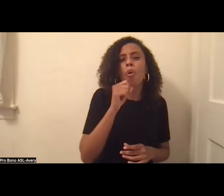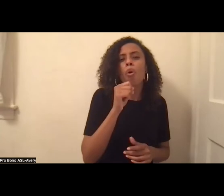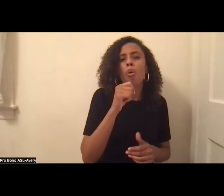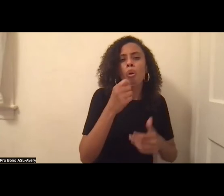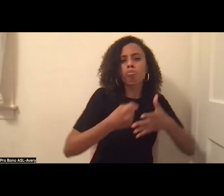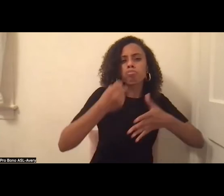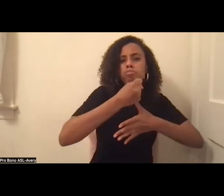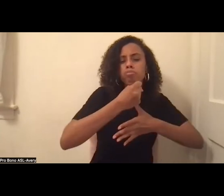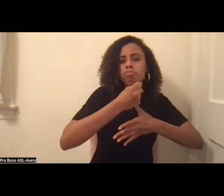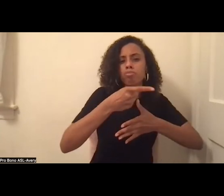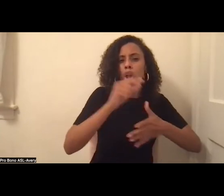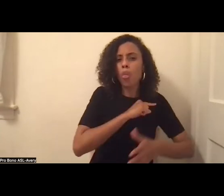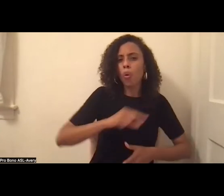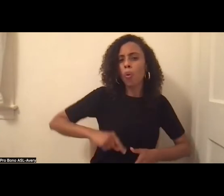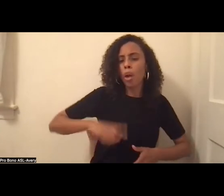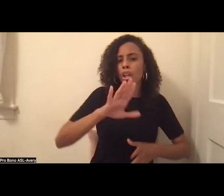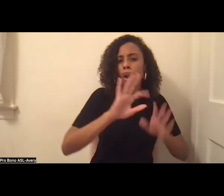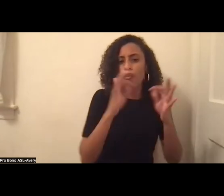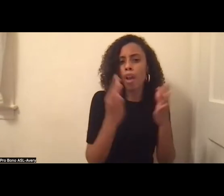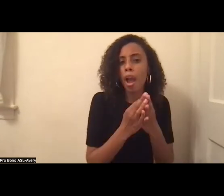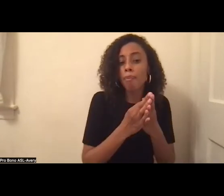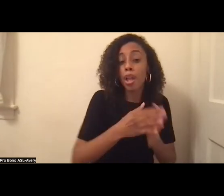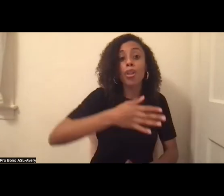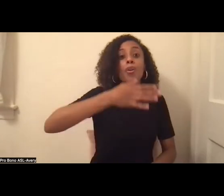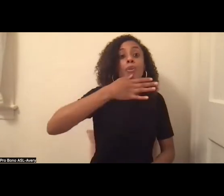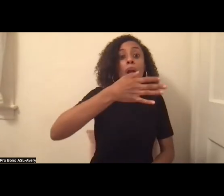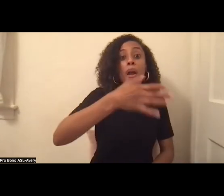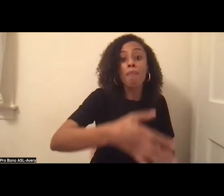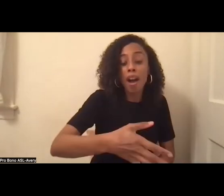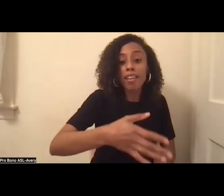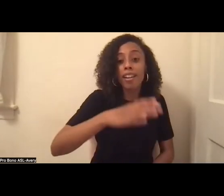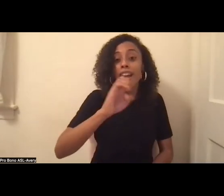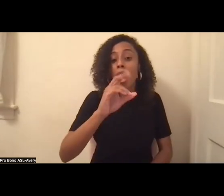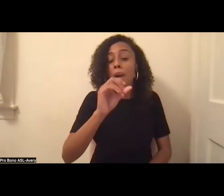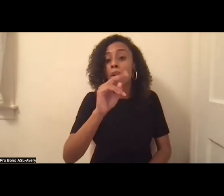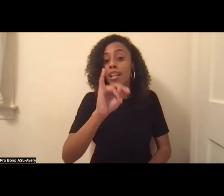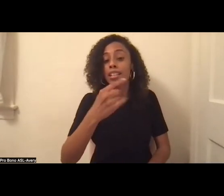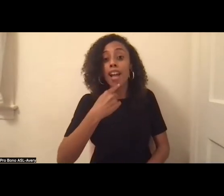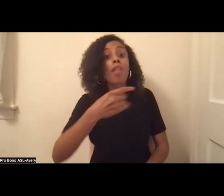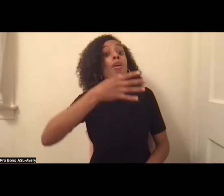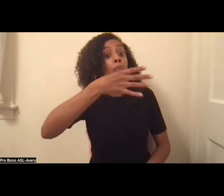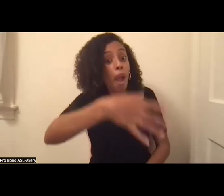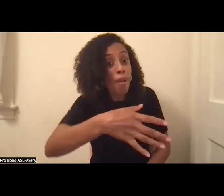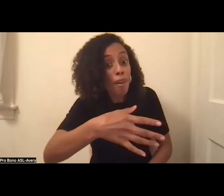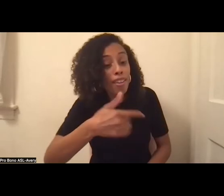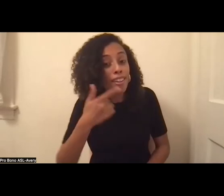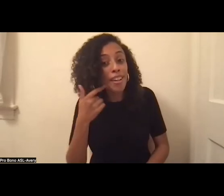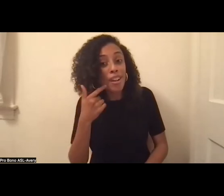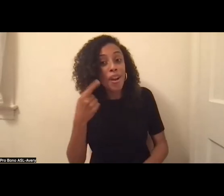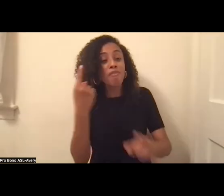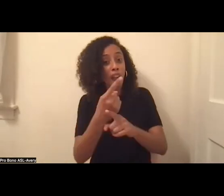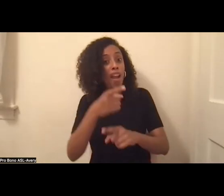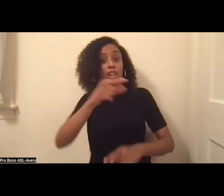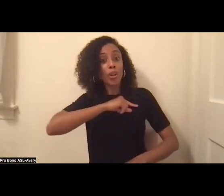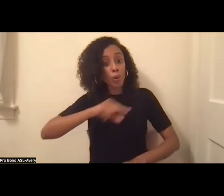The grandmother. Grandmother. Yeah, The grandmother. Ebony says that's the grandmother, right? The queen of